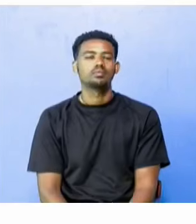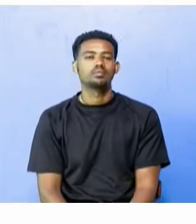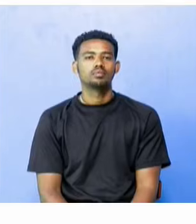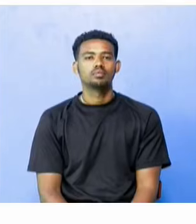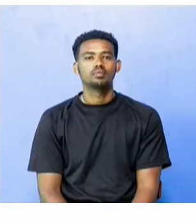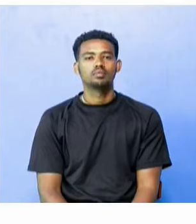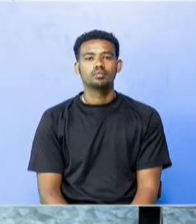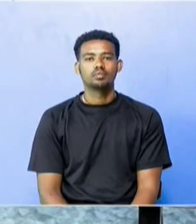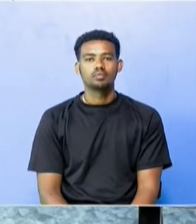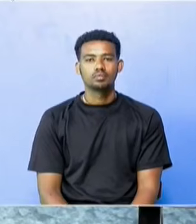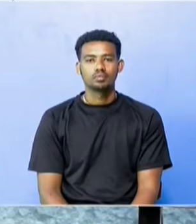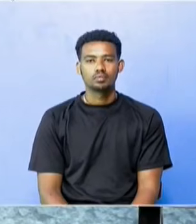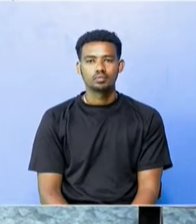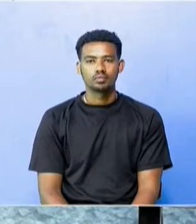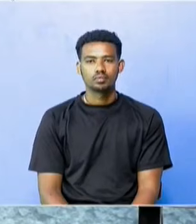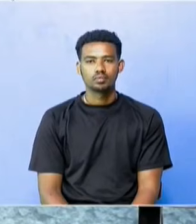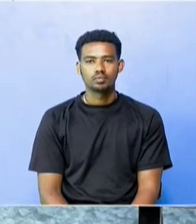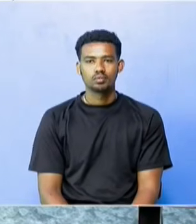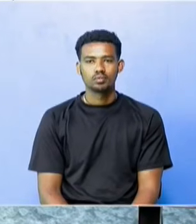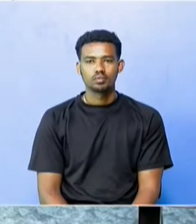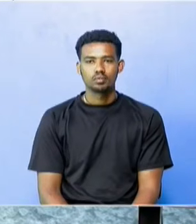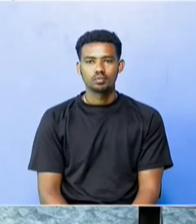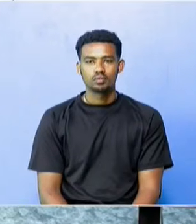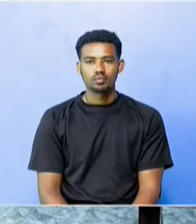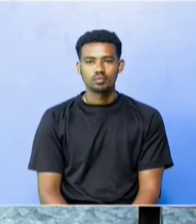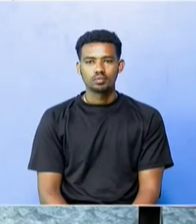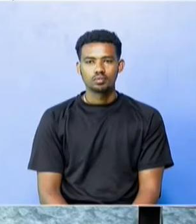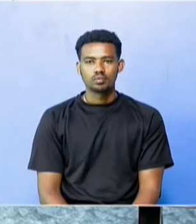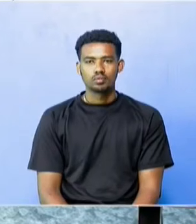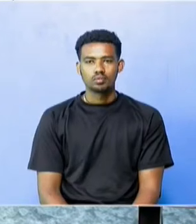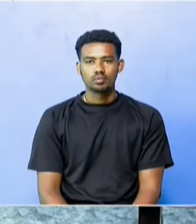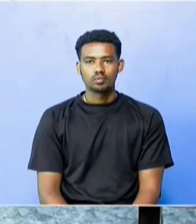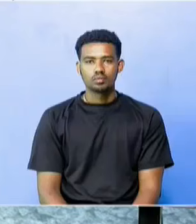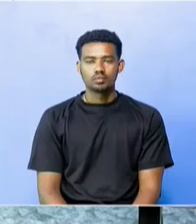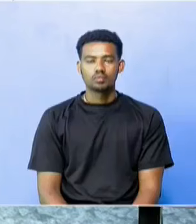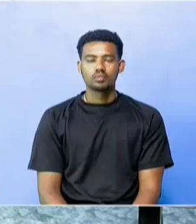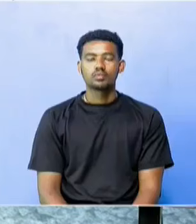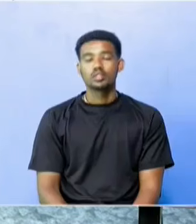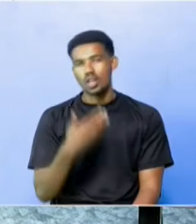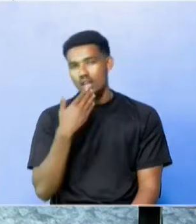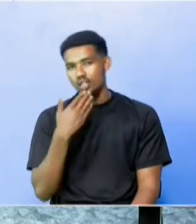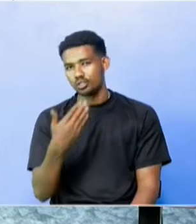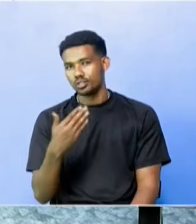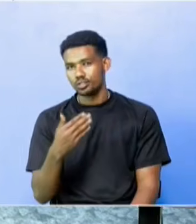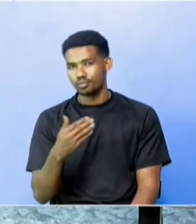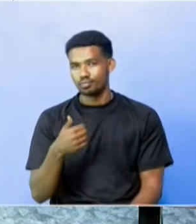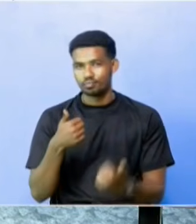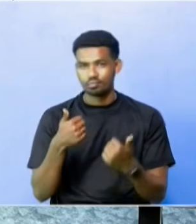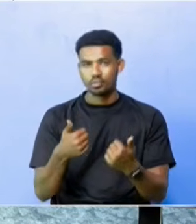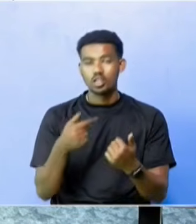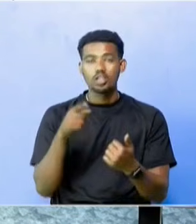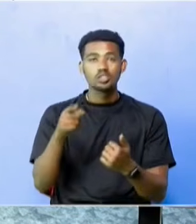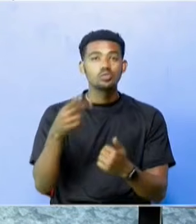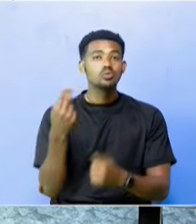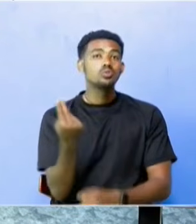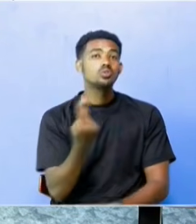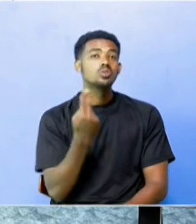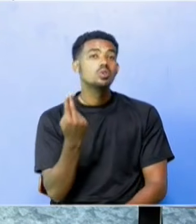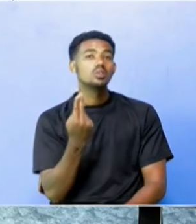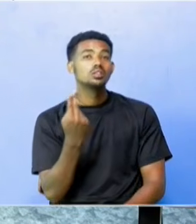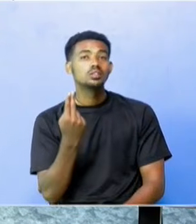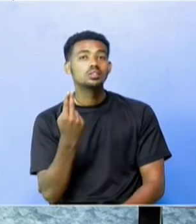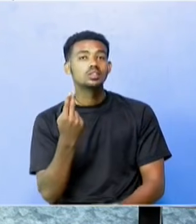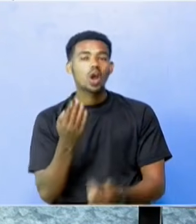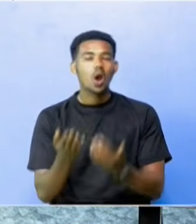Good. Abel weighs heavier than Tofik. Wonderful. Now, let us use, all right? Let